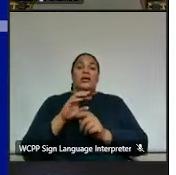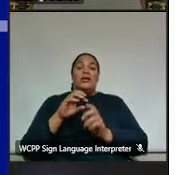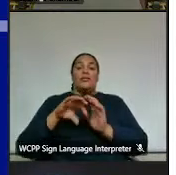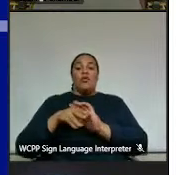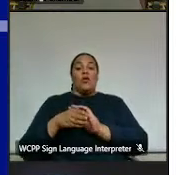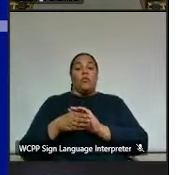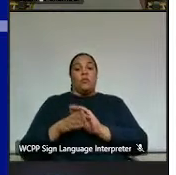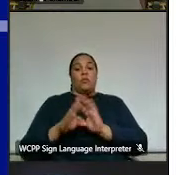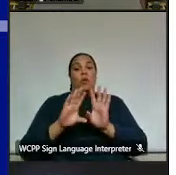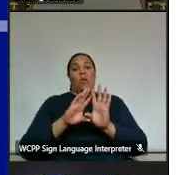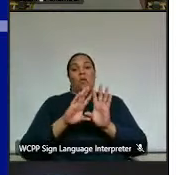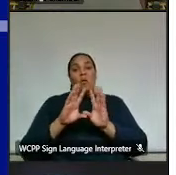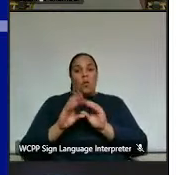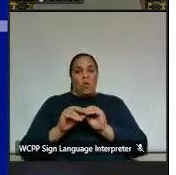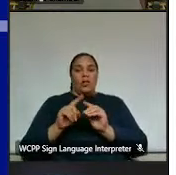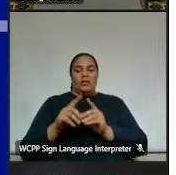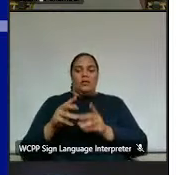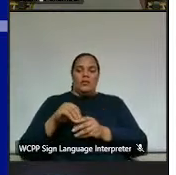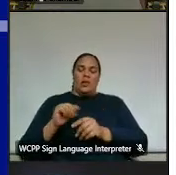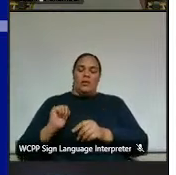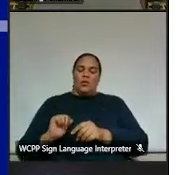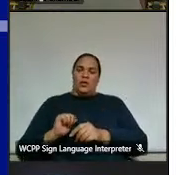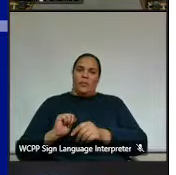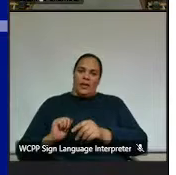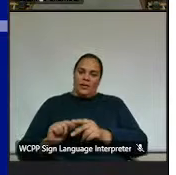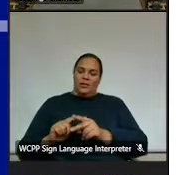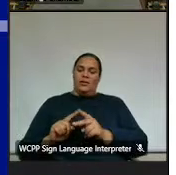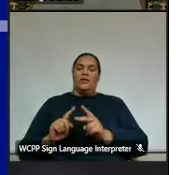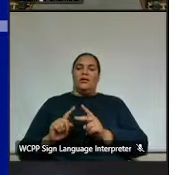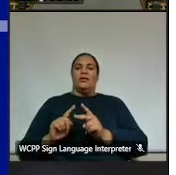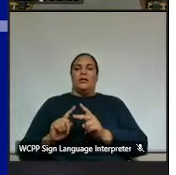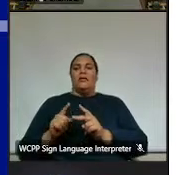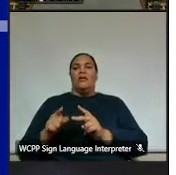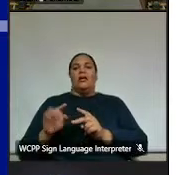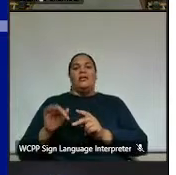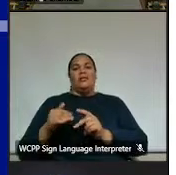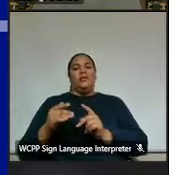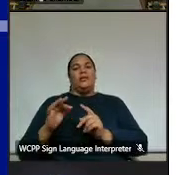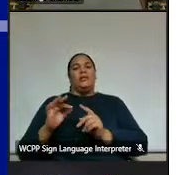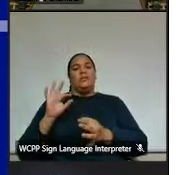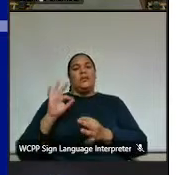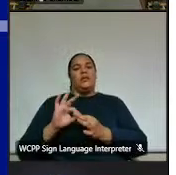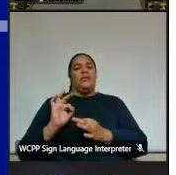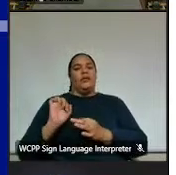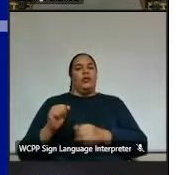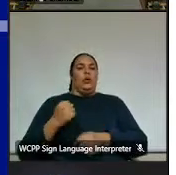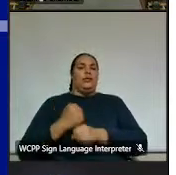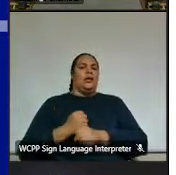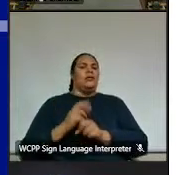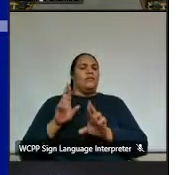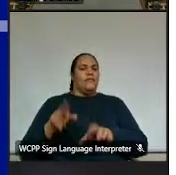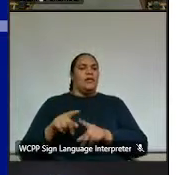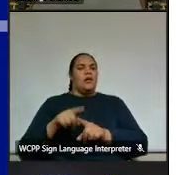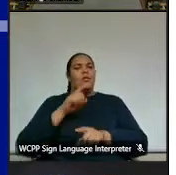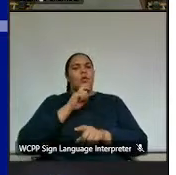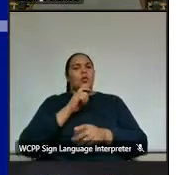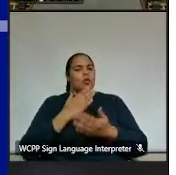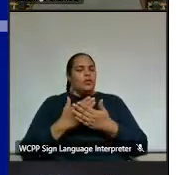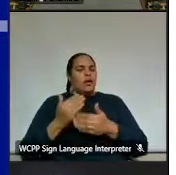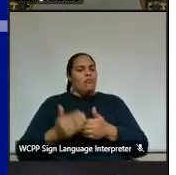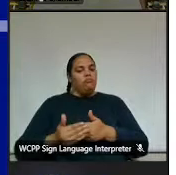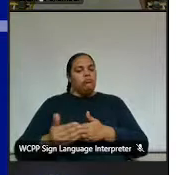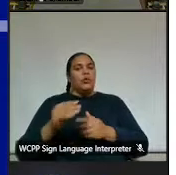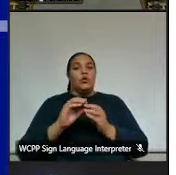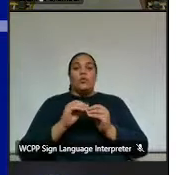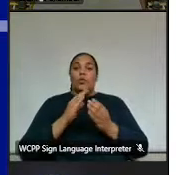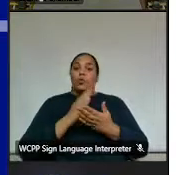province entirely, that includes municipalities, is at a specific standard and usability to make sure